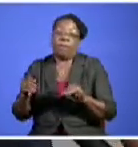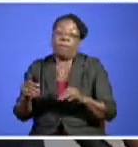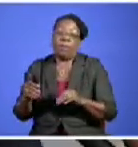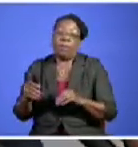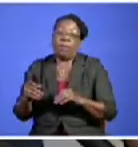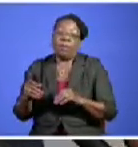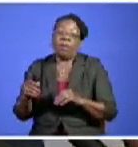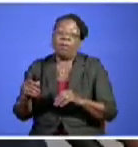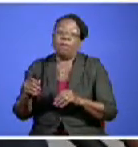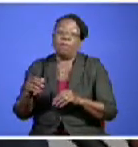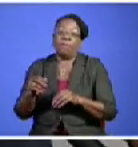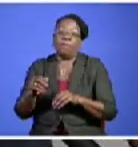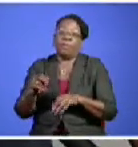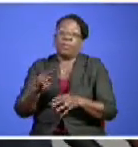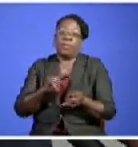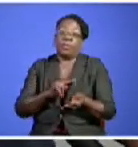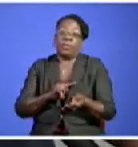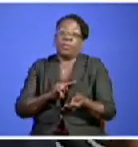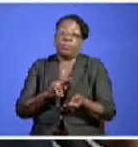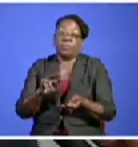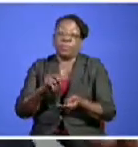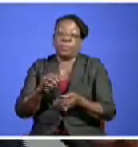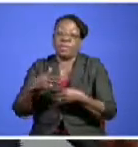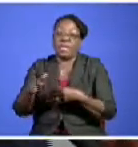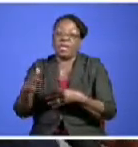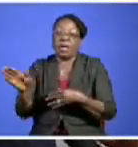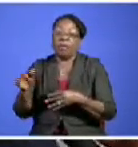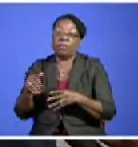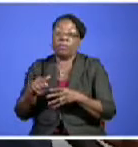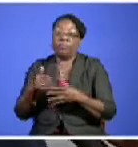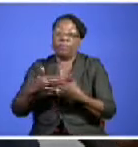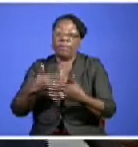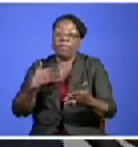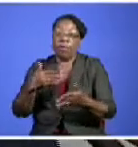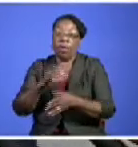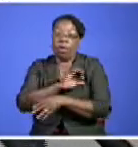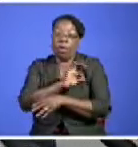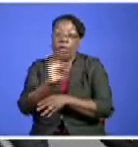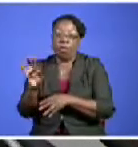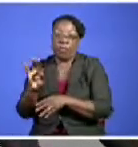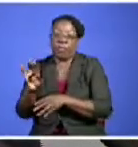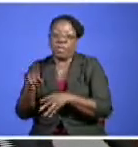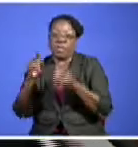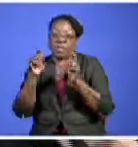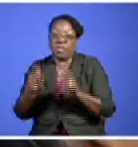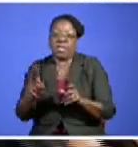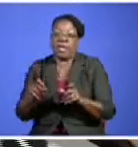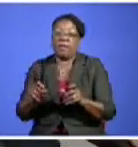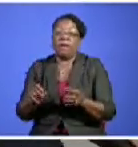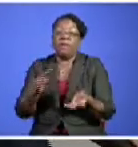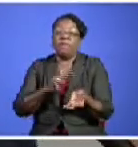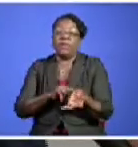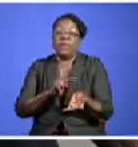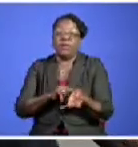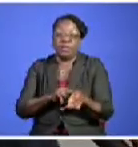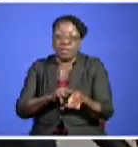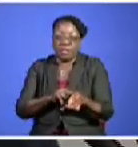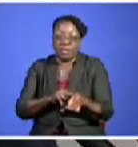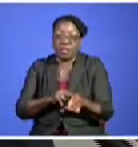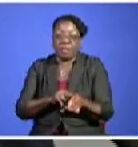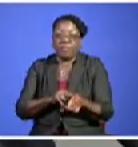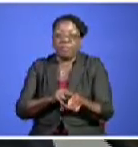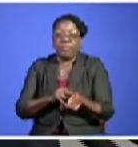overtures that were sent out to the international community prior to COVID, because there was a need for some 100 nurses prior to